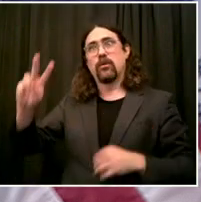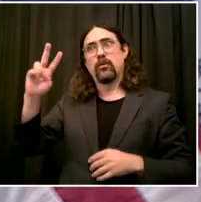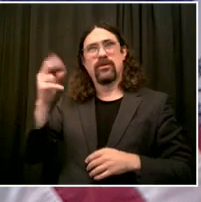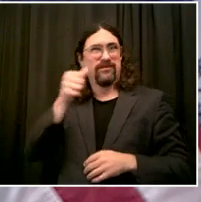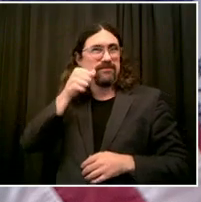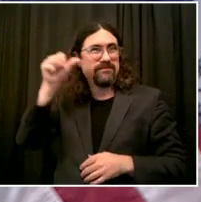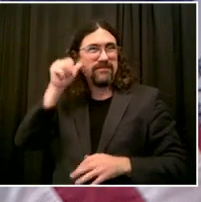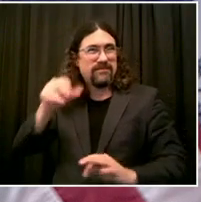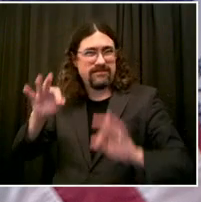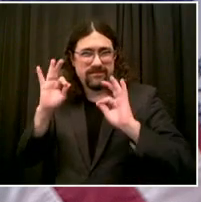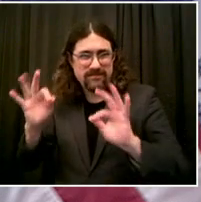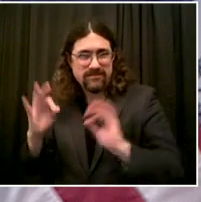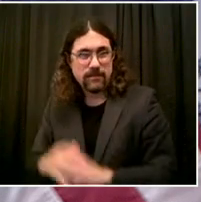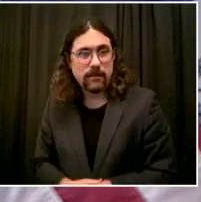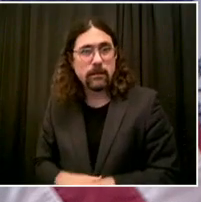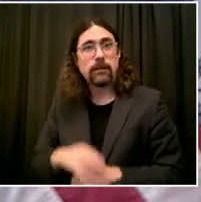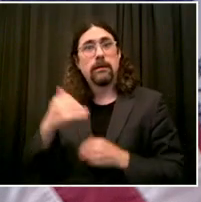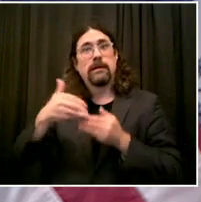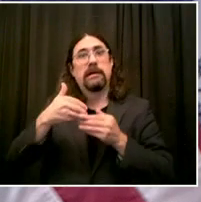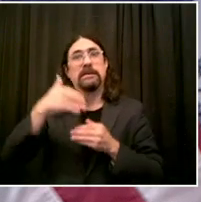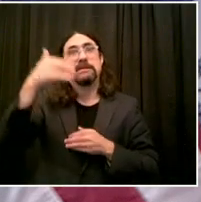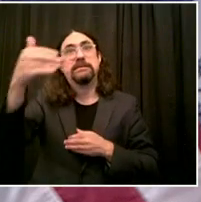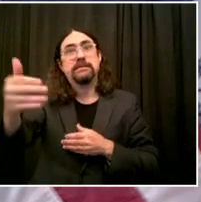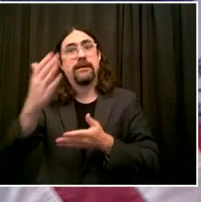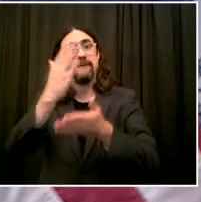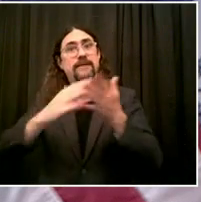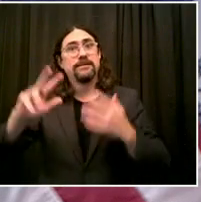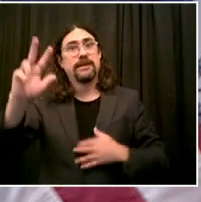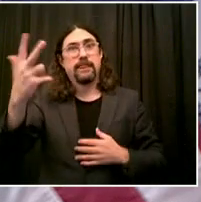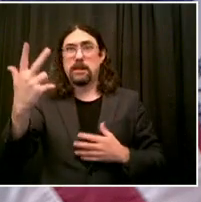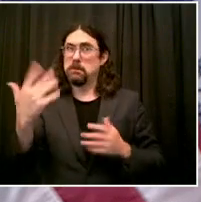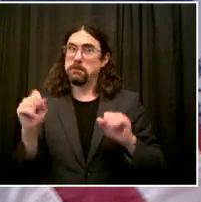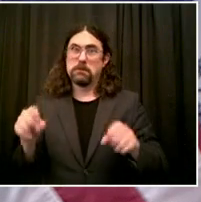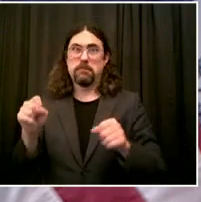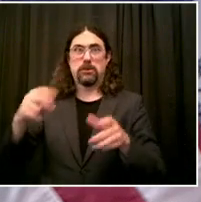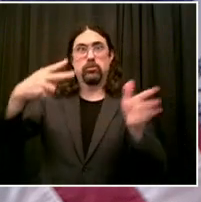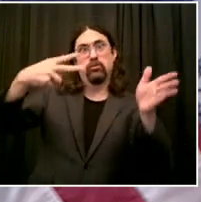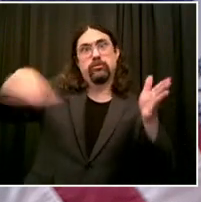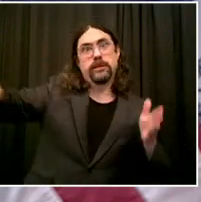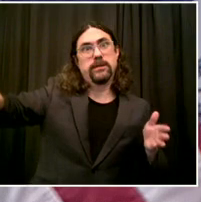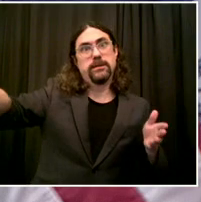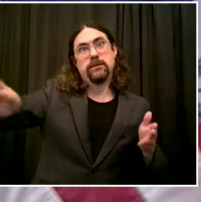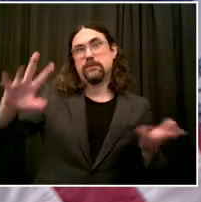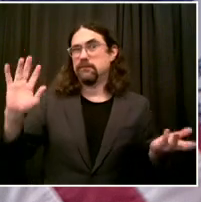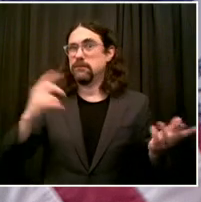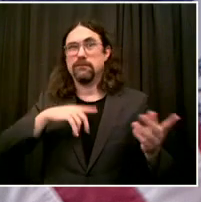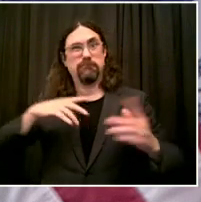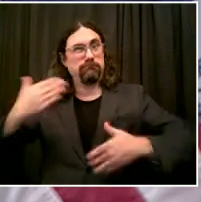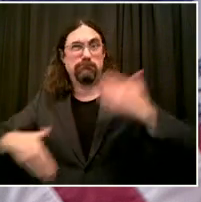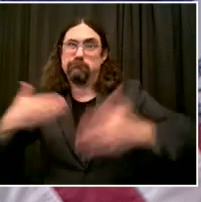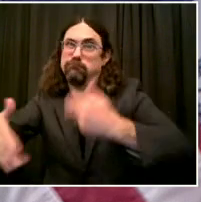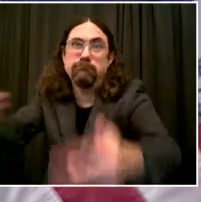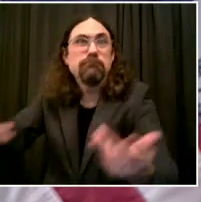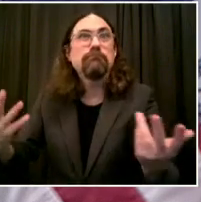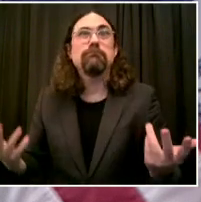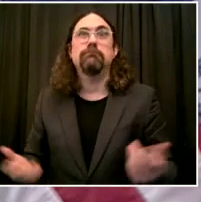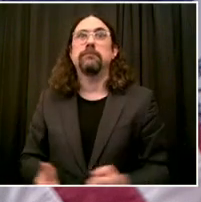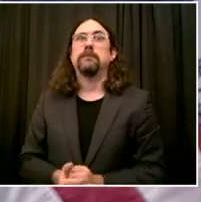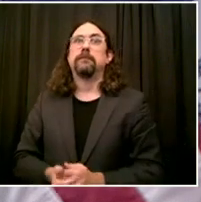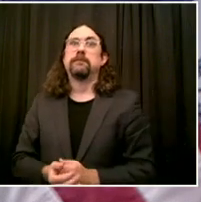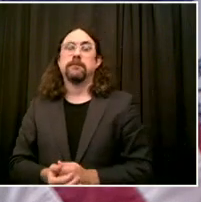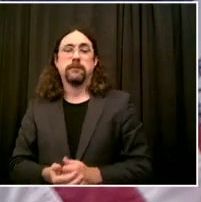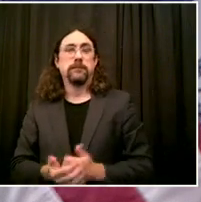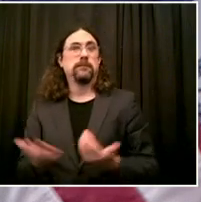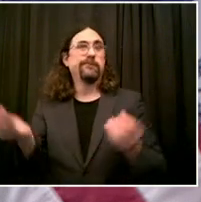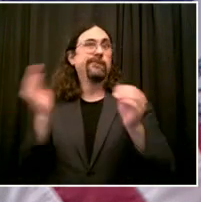will be a time when we get our footing back, more and more people come to work. I'm really looking forward to a very, very new reality in the fall if we